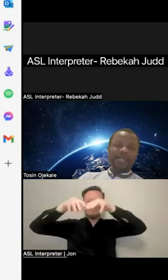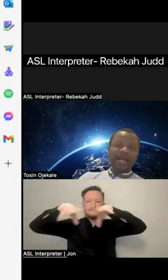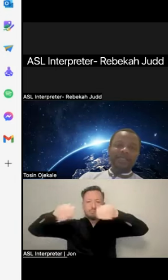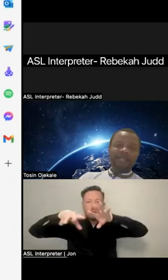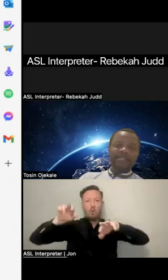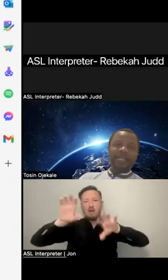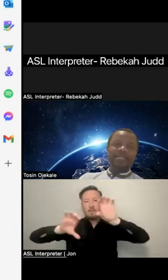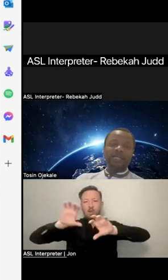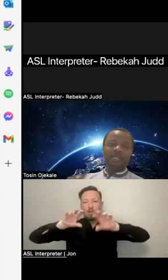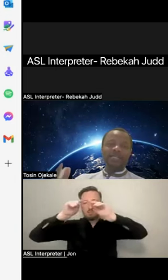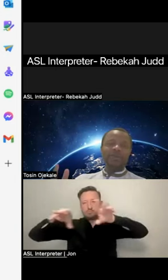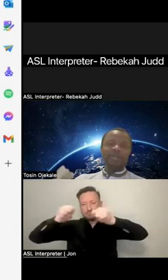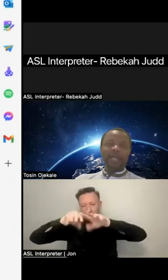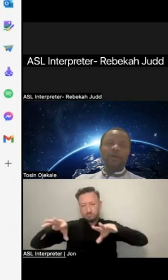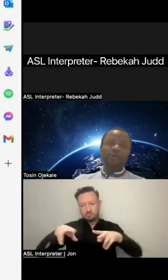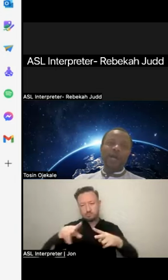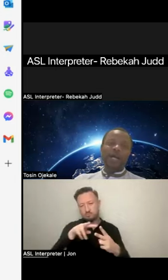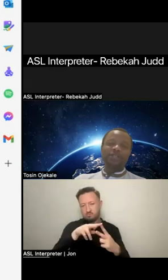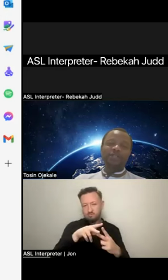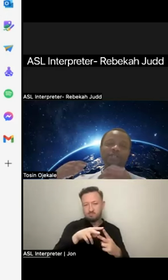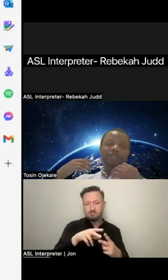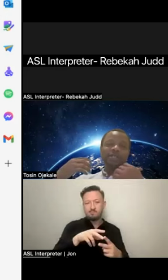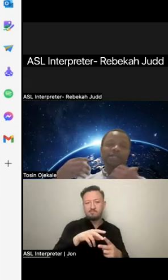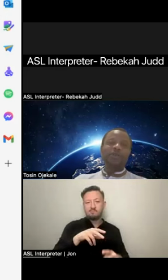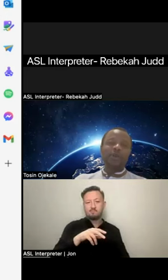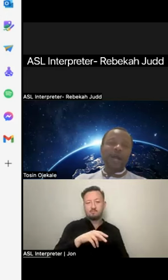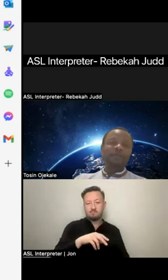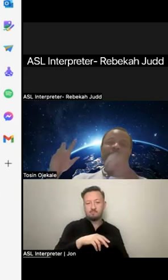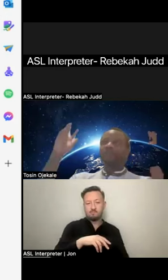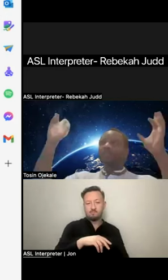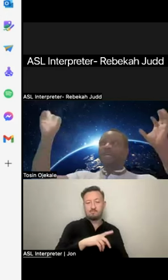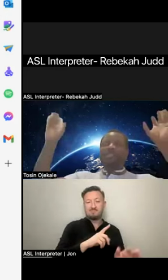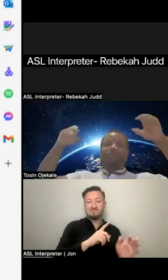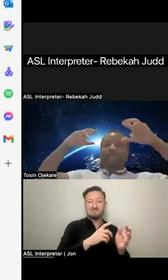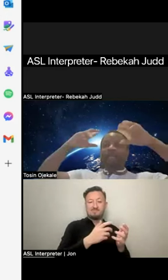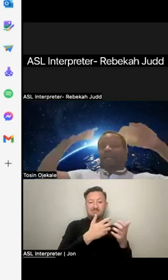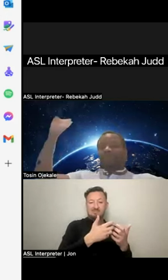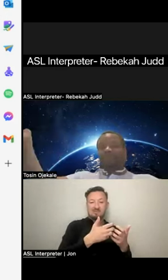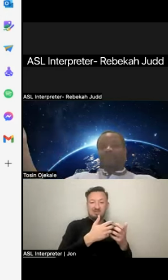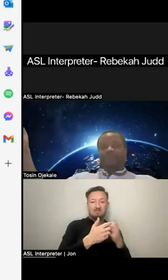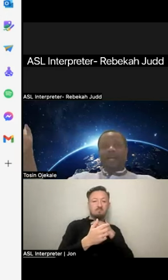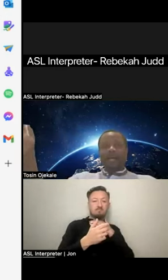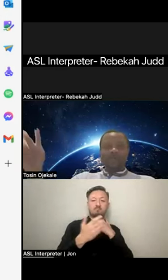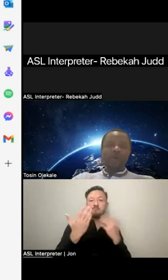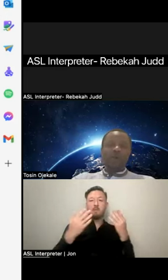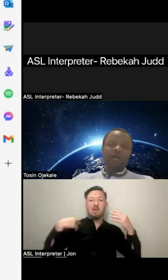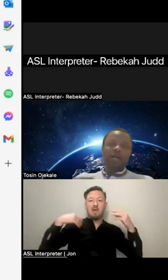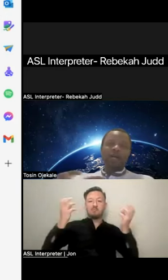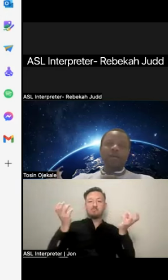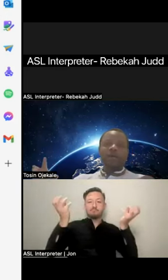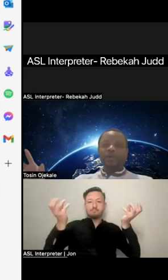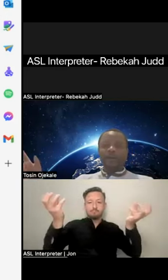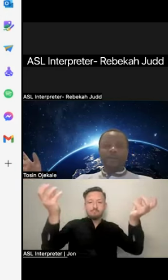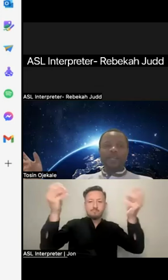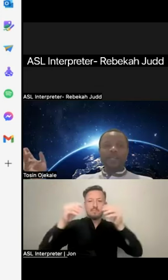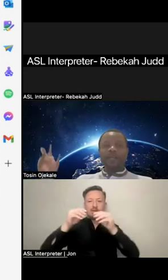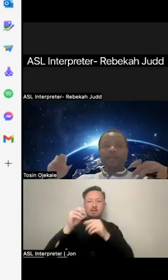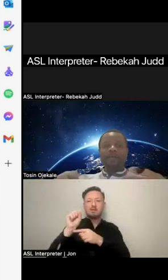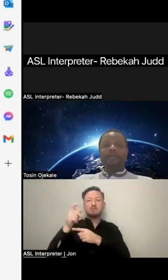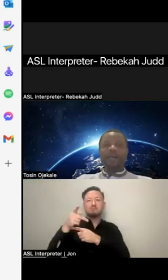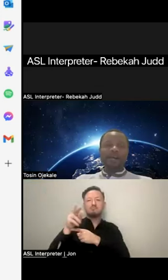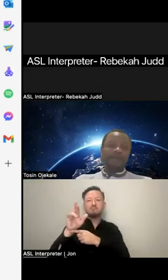it's activated, so a call to action, so you have either the sprinkler at work or you have